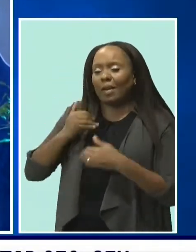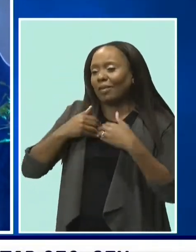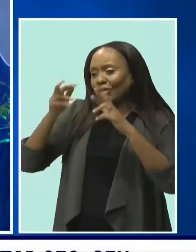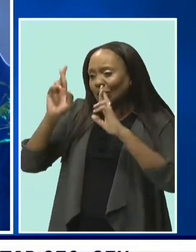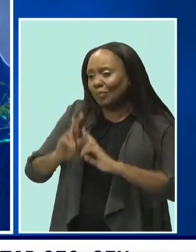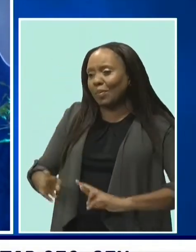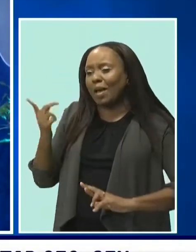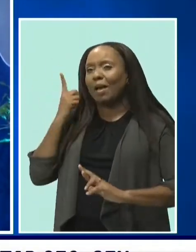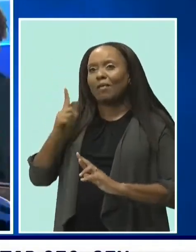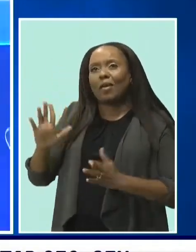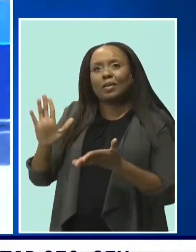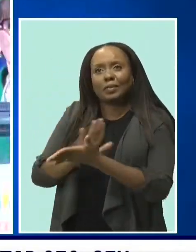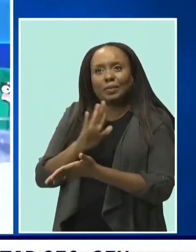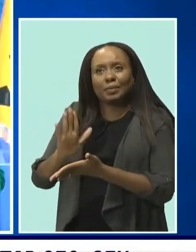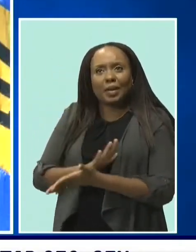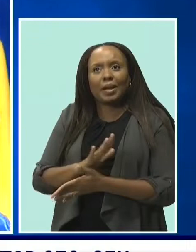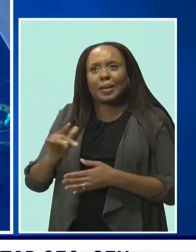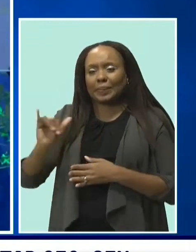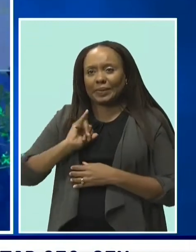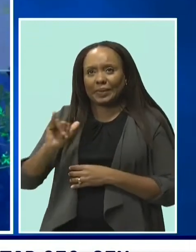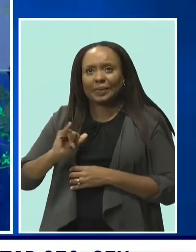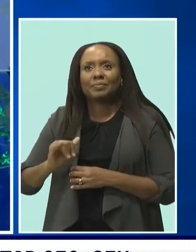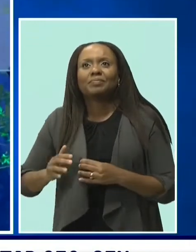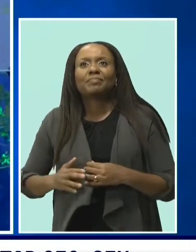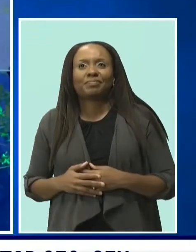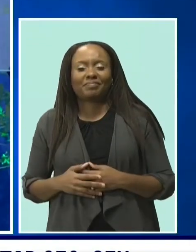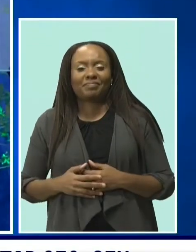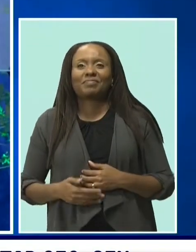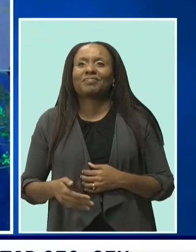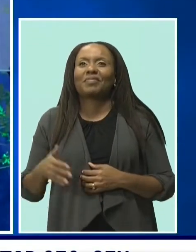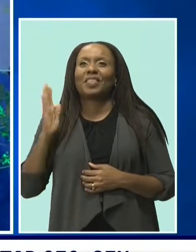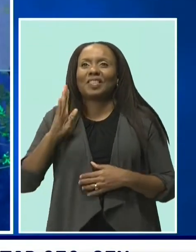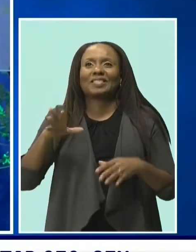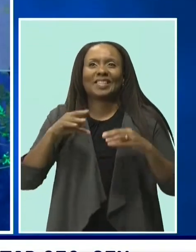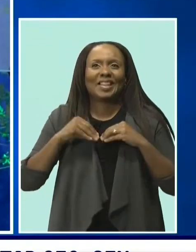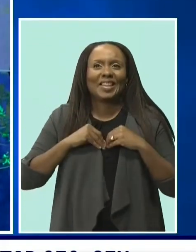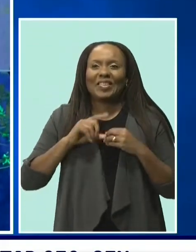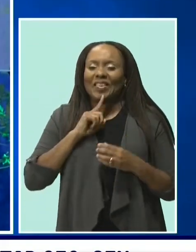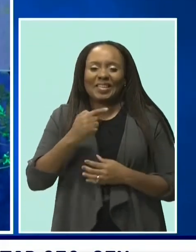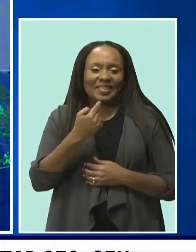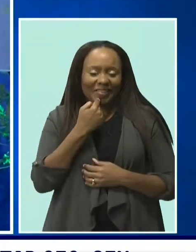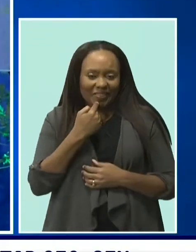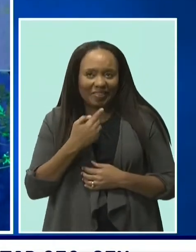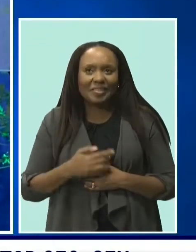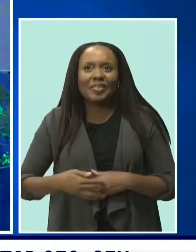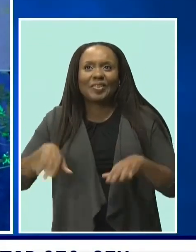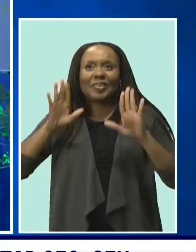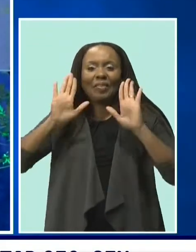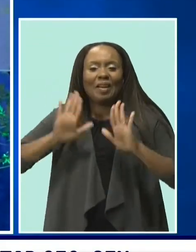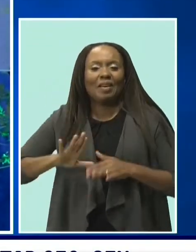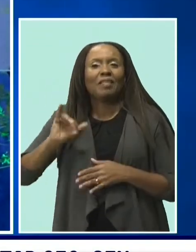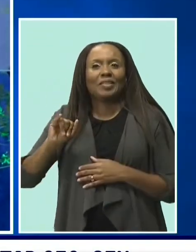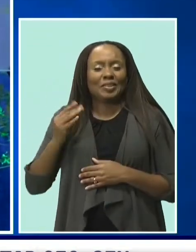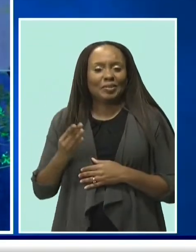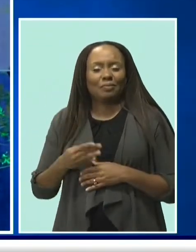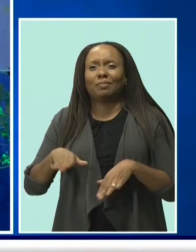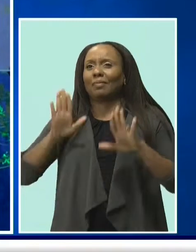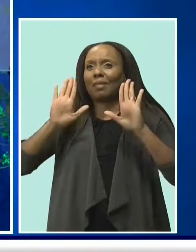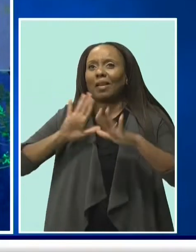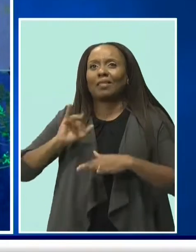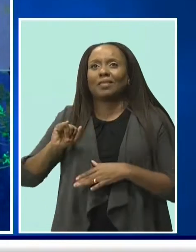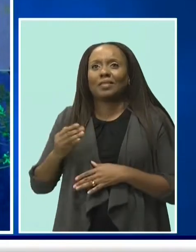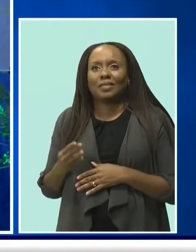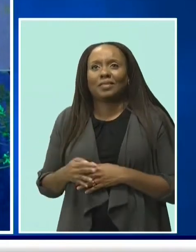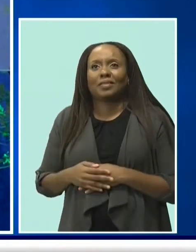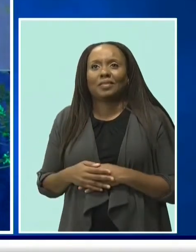it with the respect that it deserves as well. Believe me, we will take this very seriously. And great job done at bringing